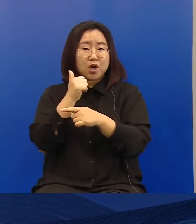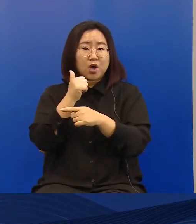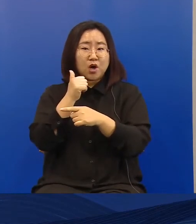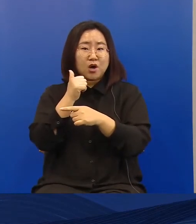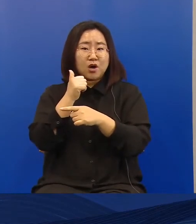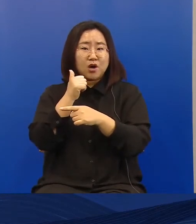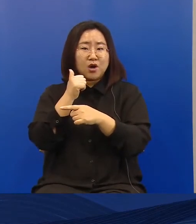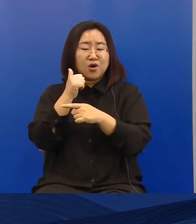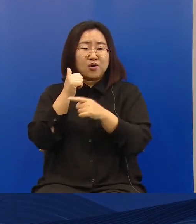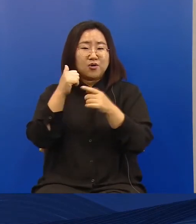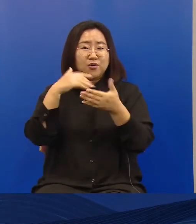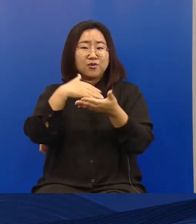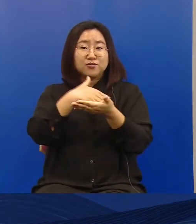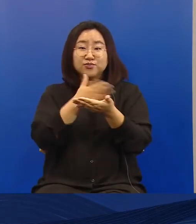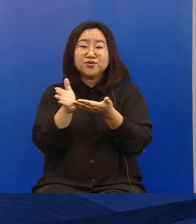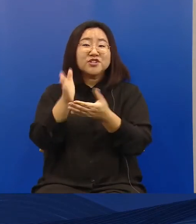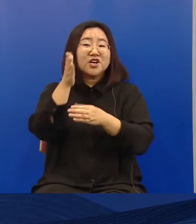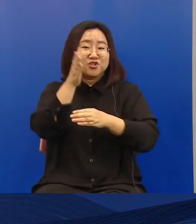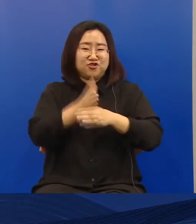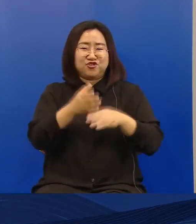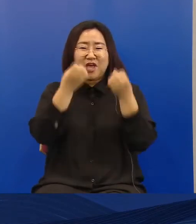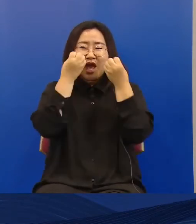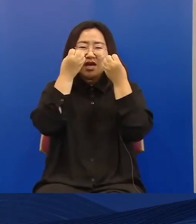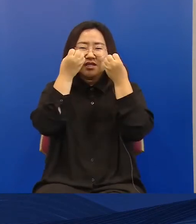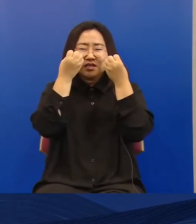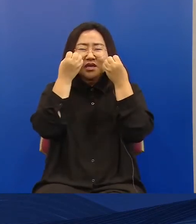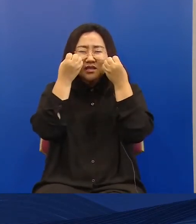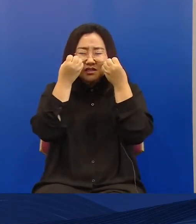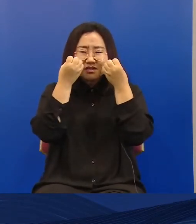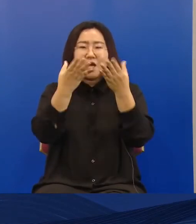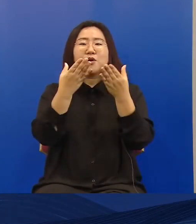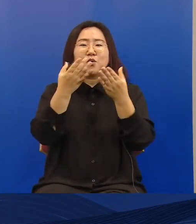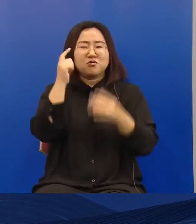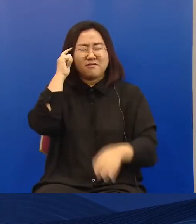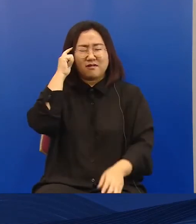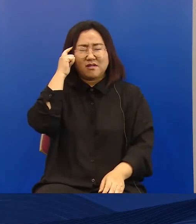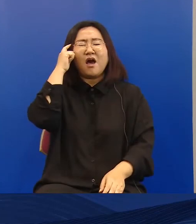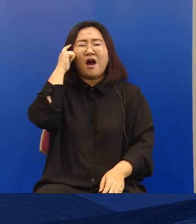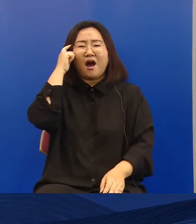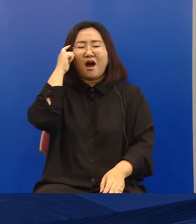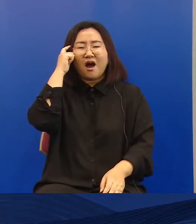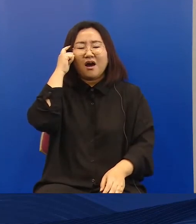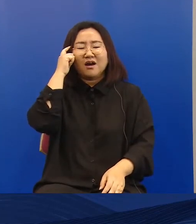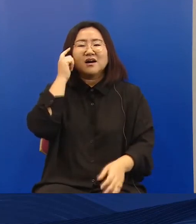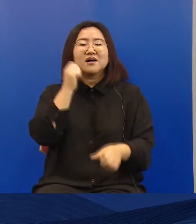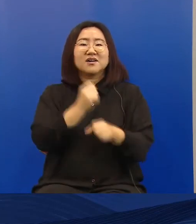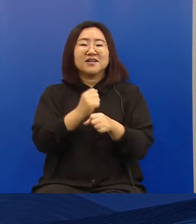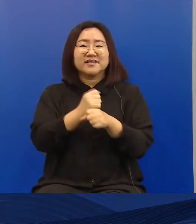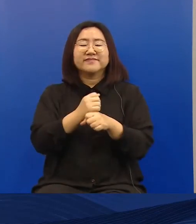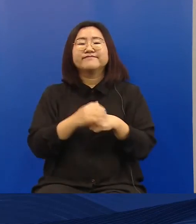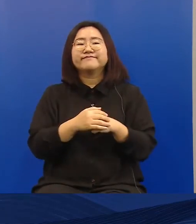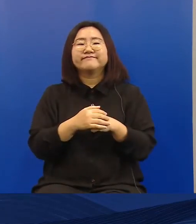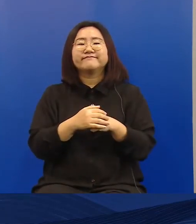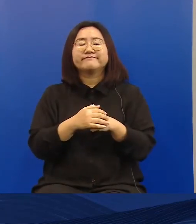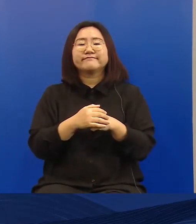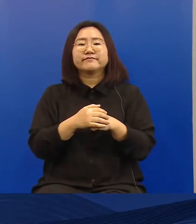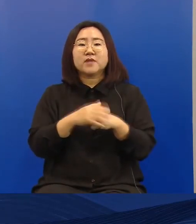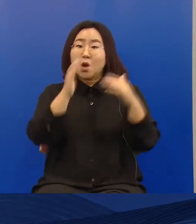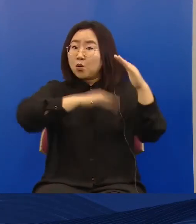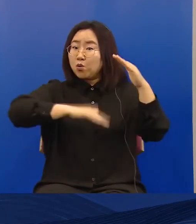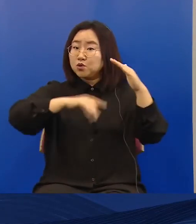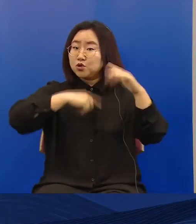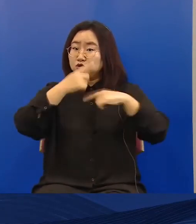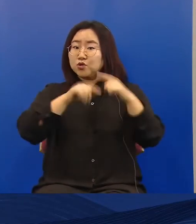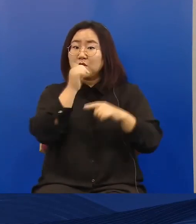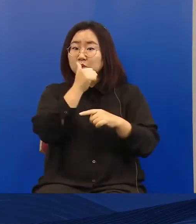service, and actually that is the lead of the Korean public sign language service as well.